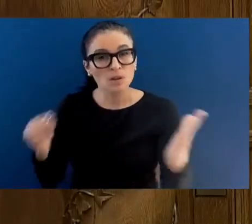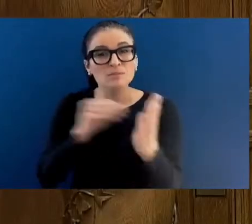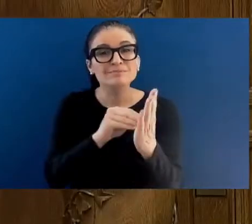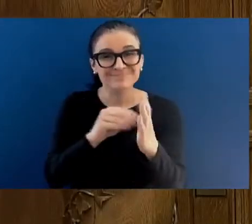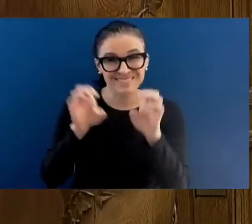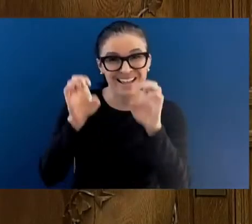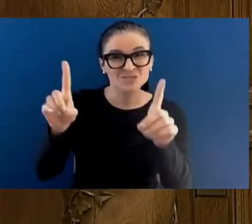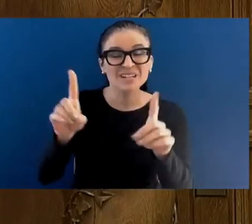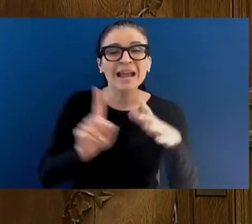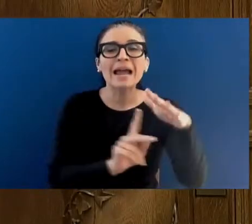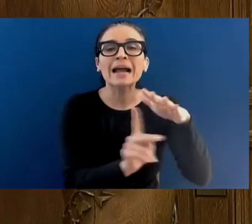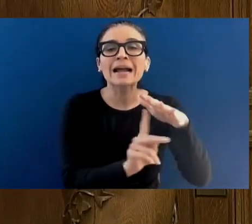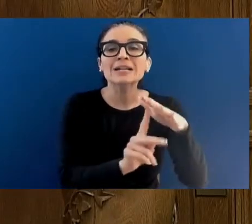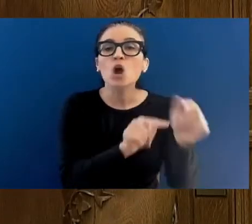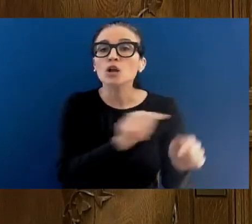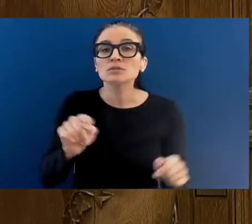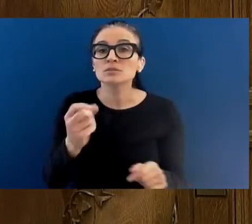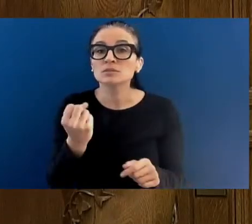Member for Vancouver-Langara.